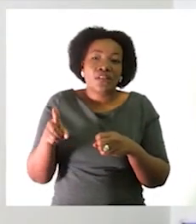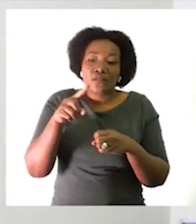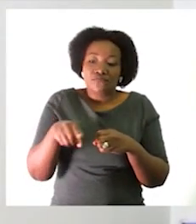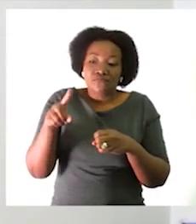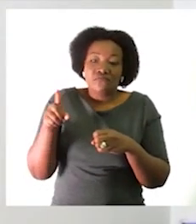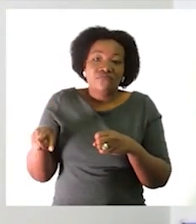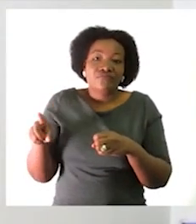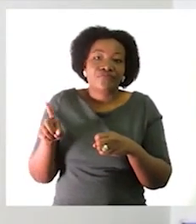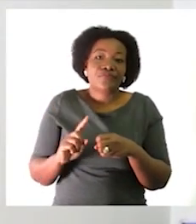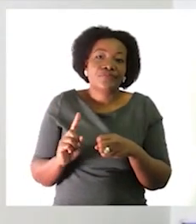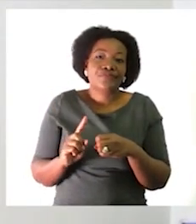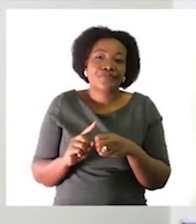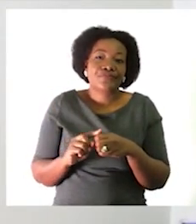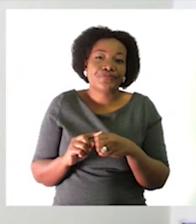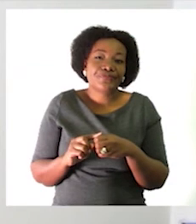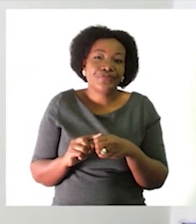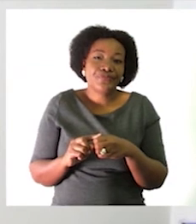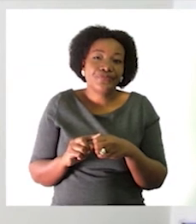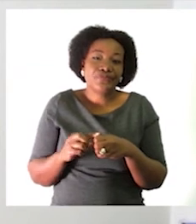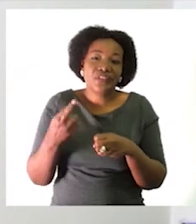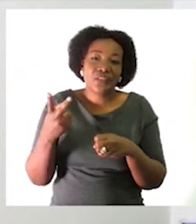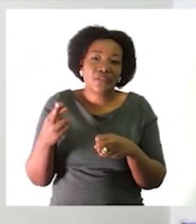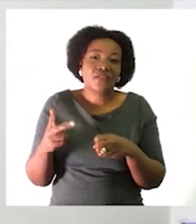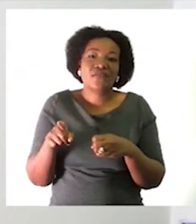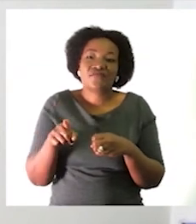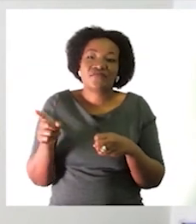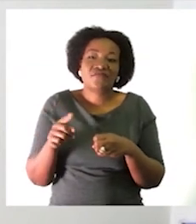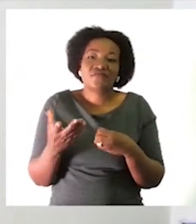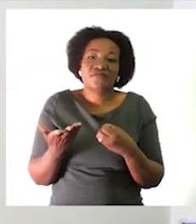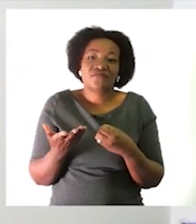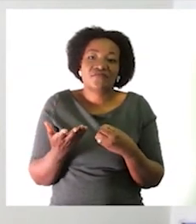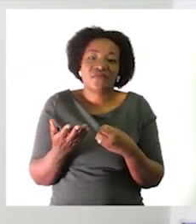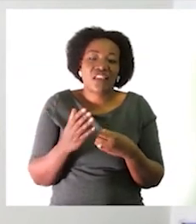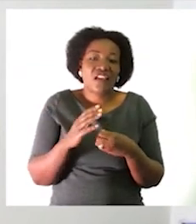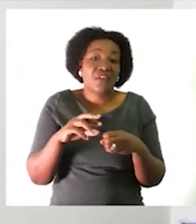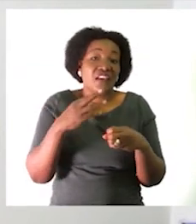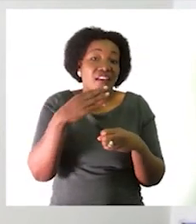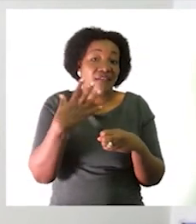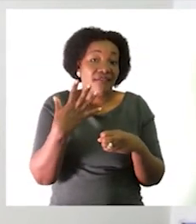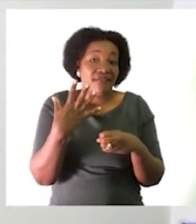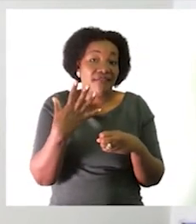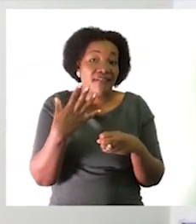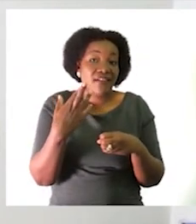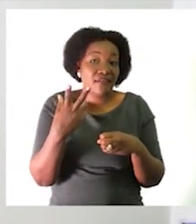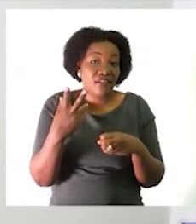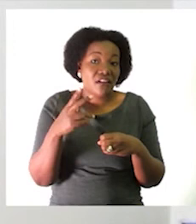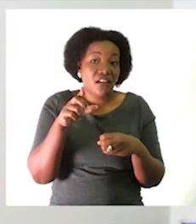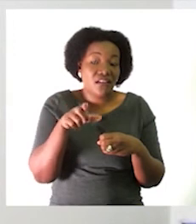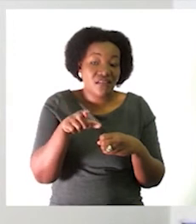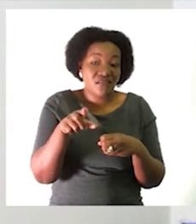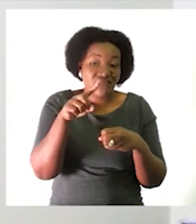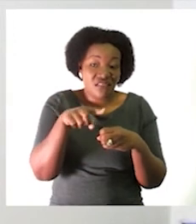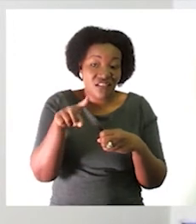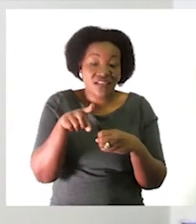for the dollars. So we can put a $5 in the first